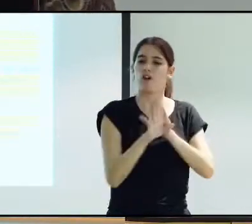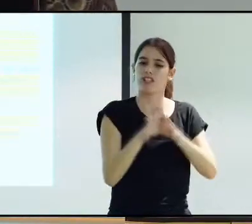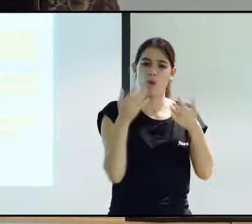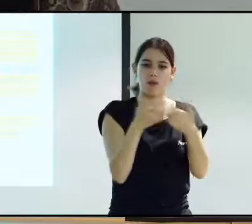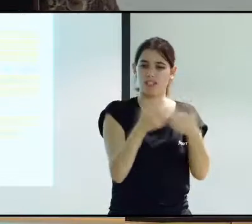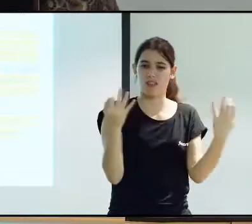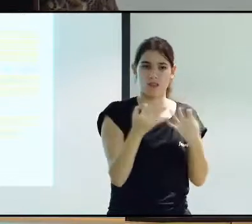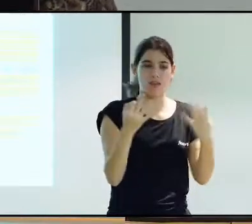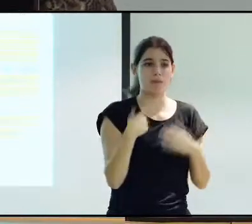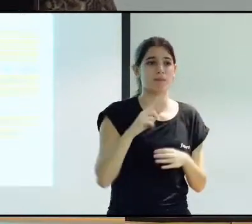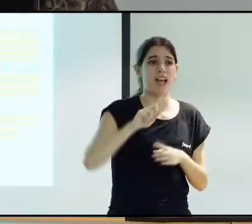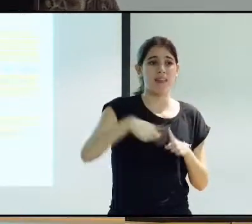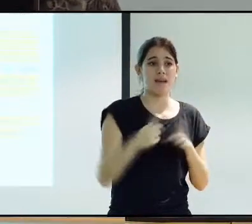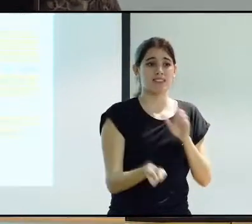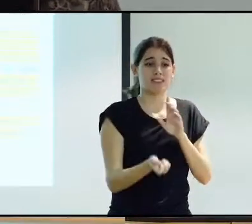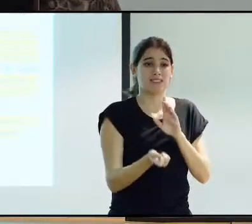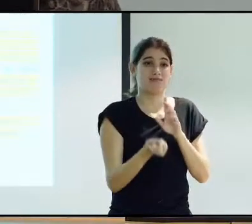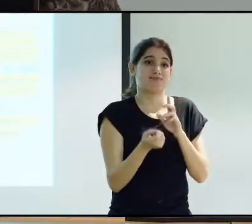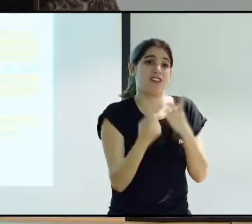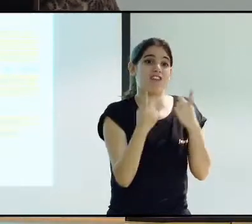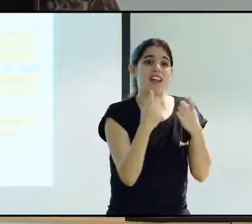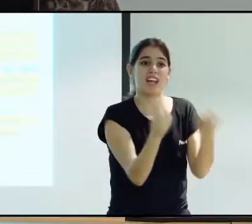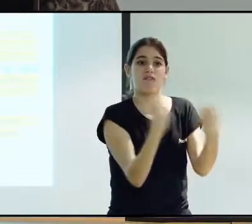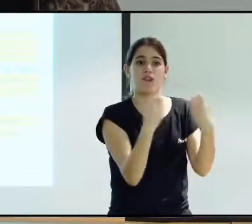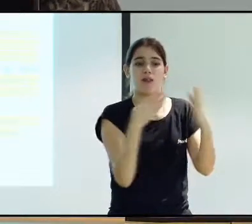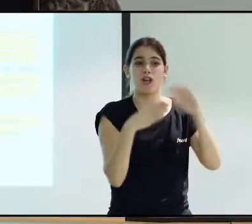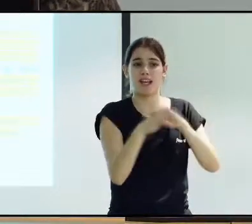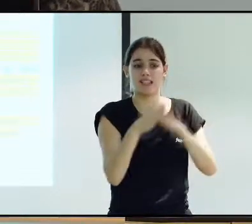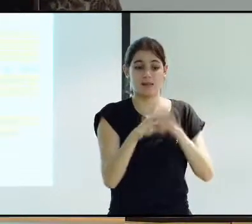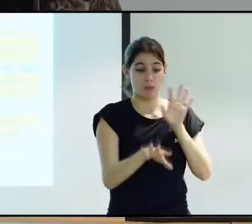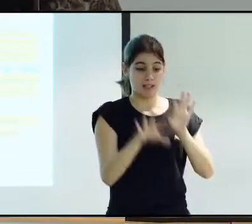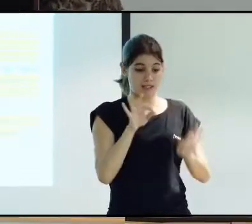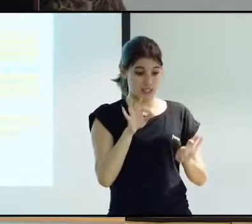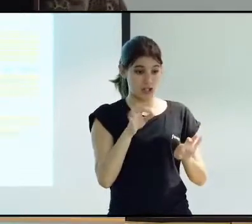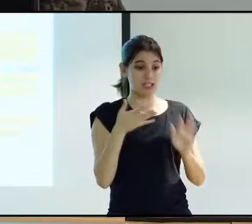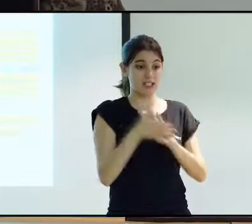right to the access to specific rights. So